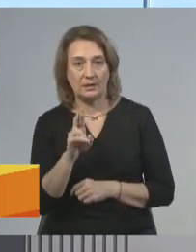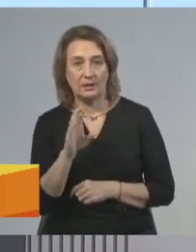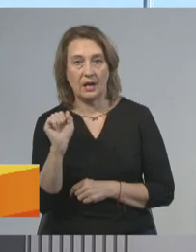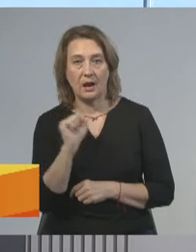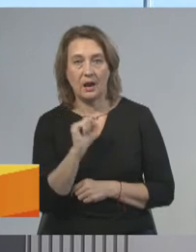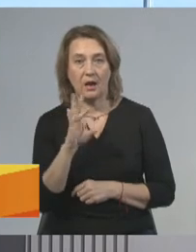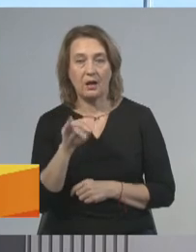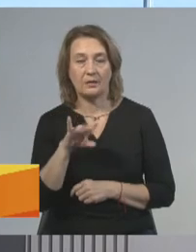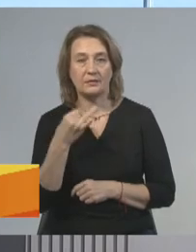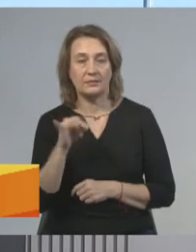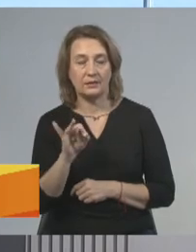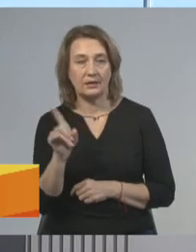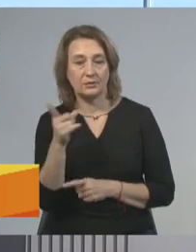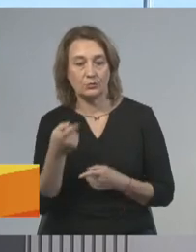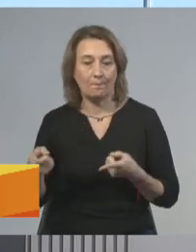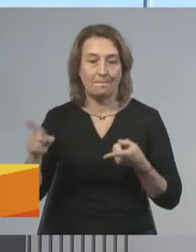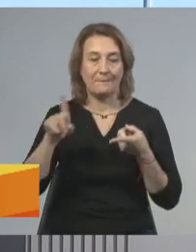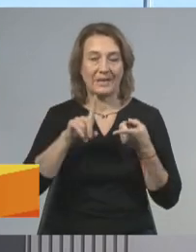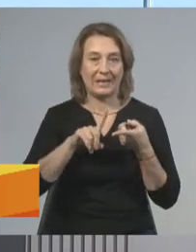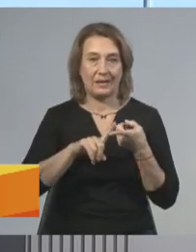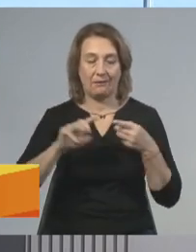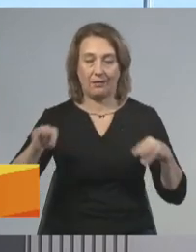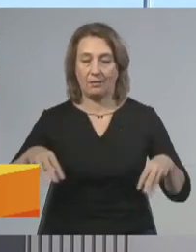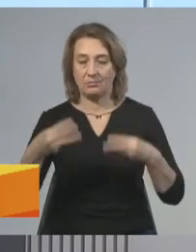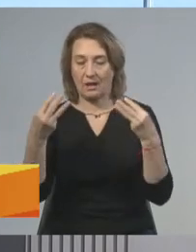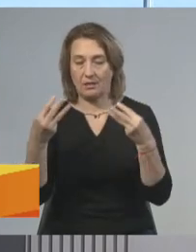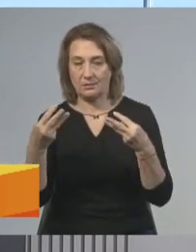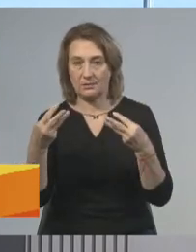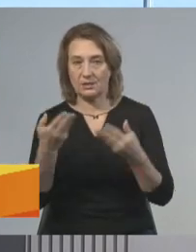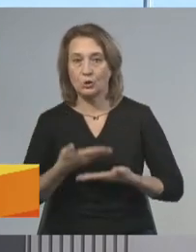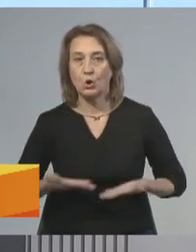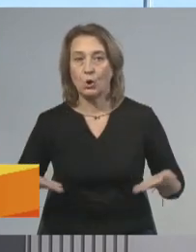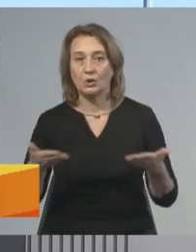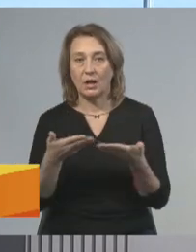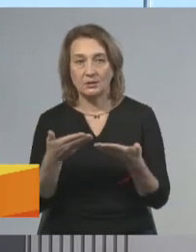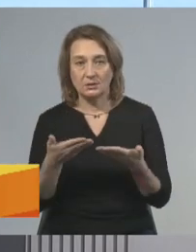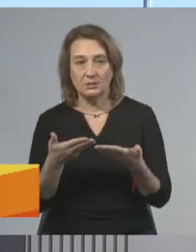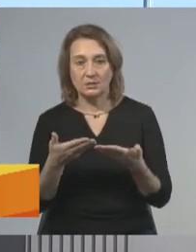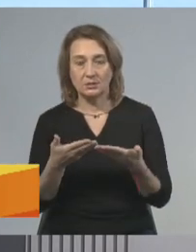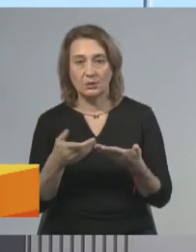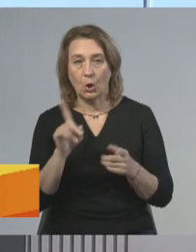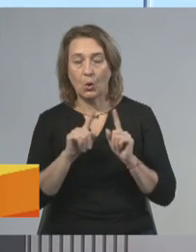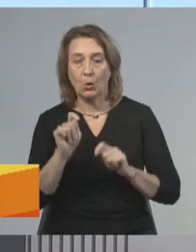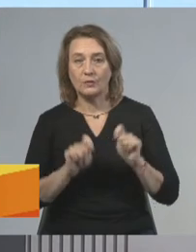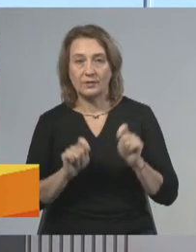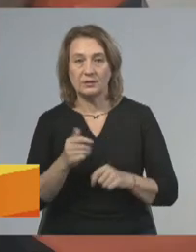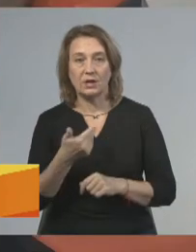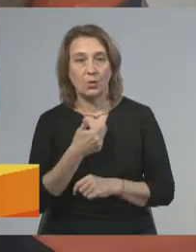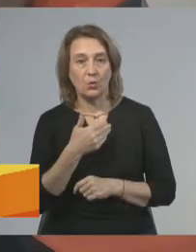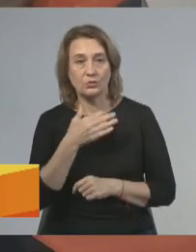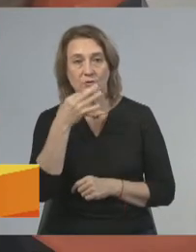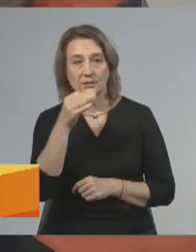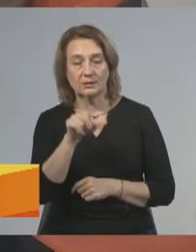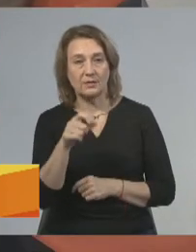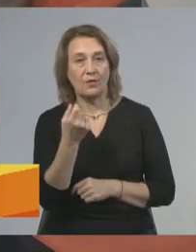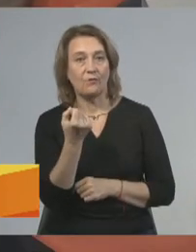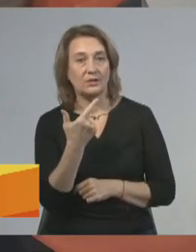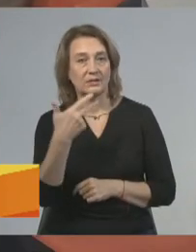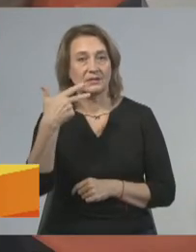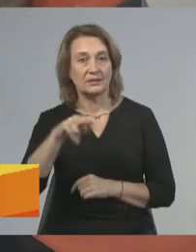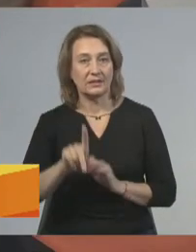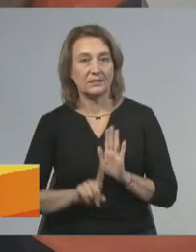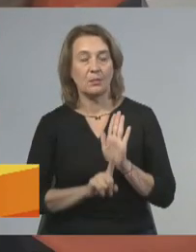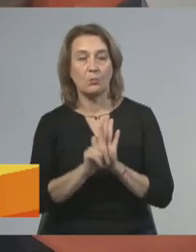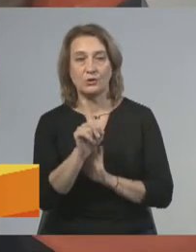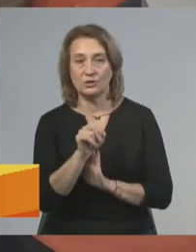anna and andre for taking part in our zoom conference on this important topic i would also like to remind you